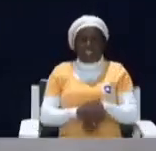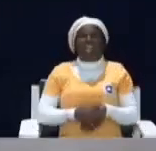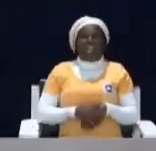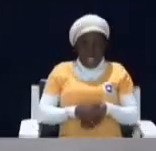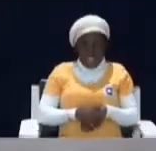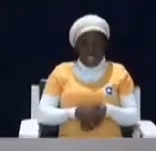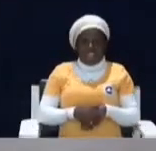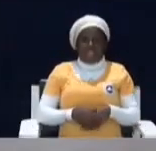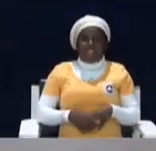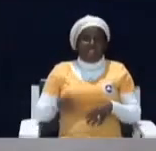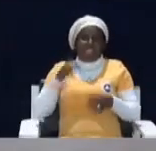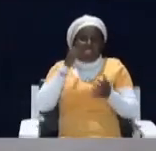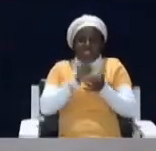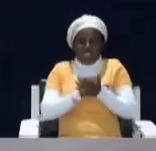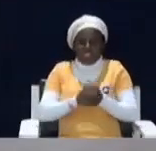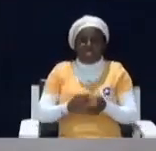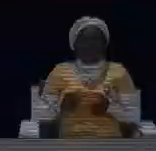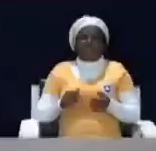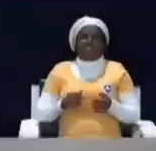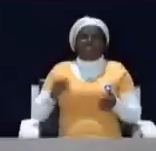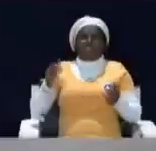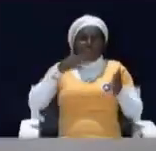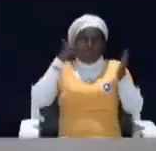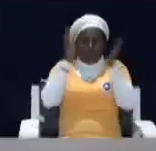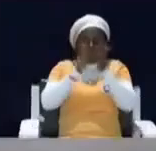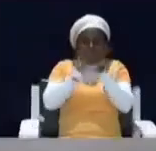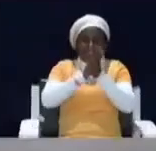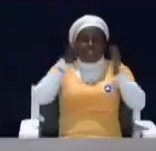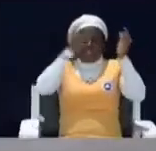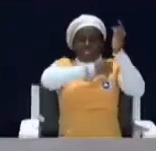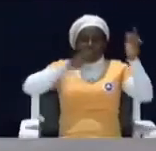might not be able to help you. Praise the Lord, somebody.